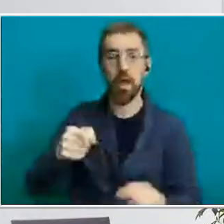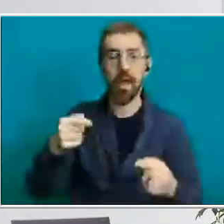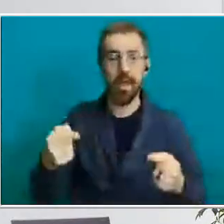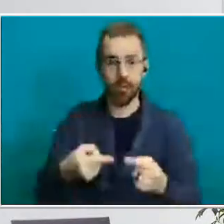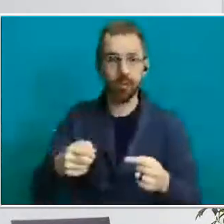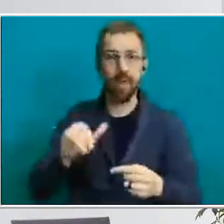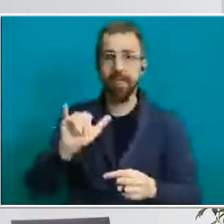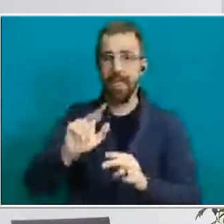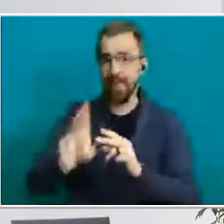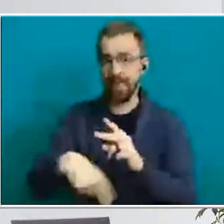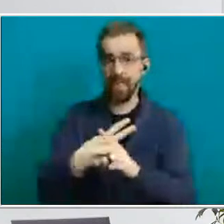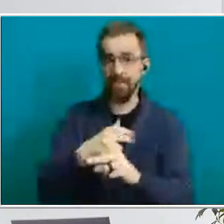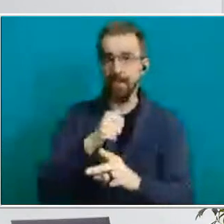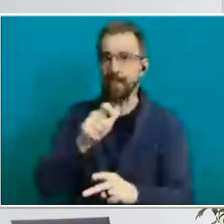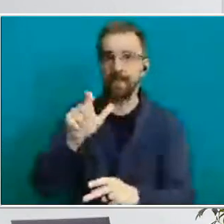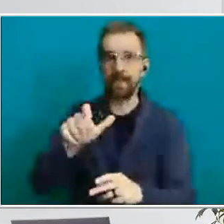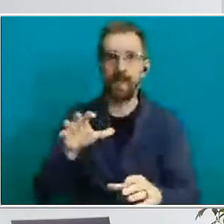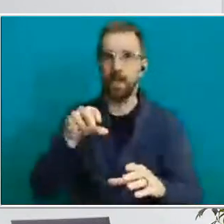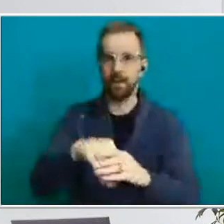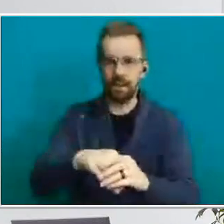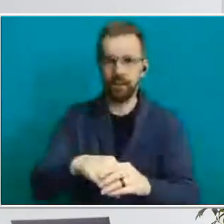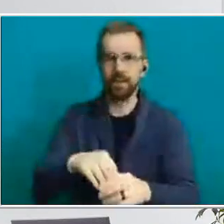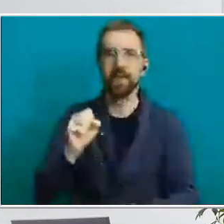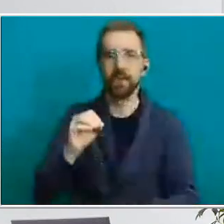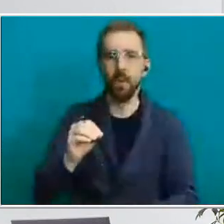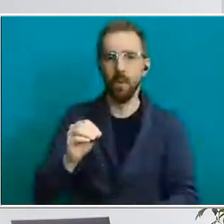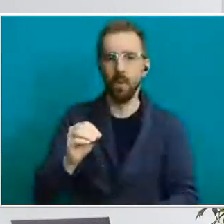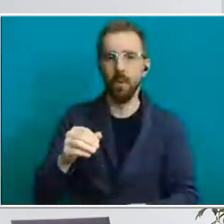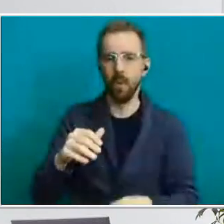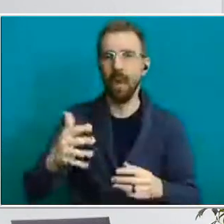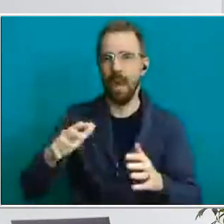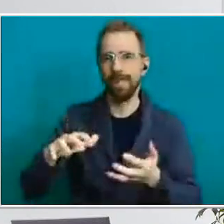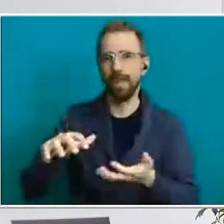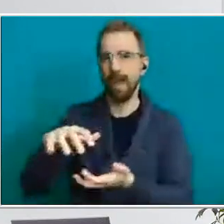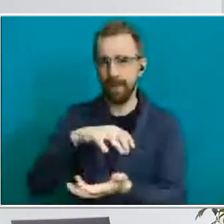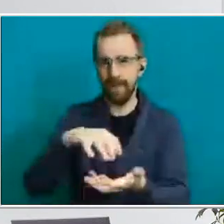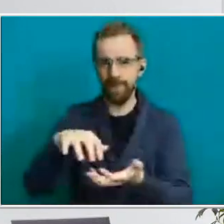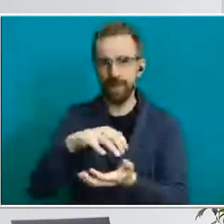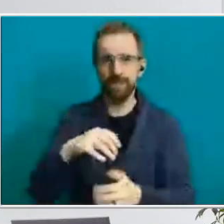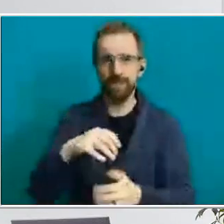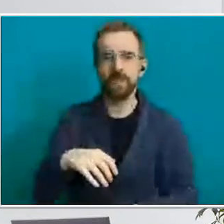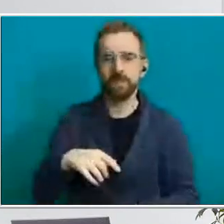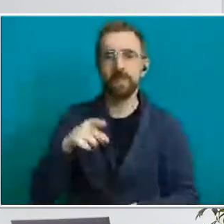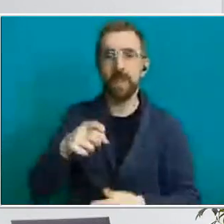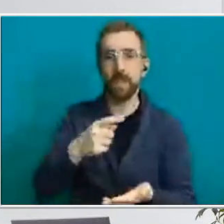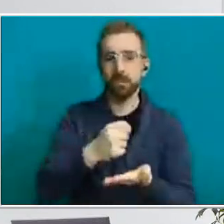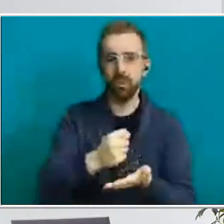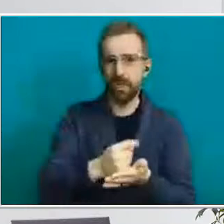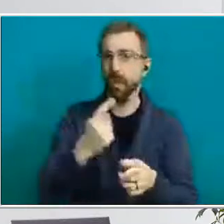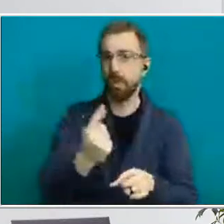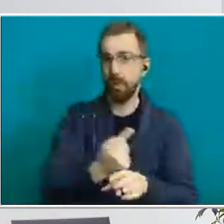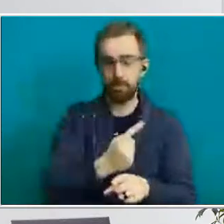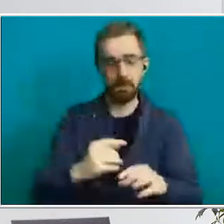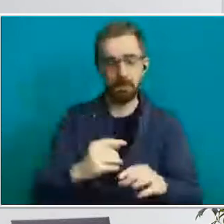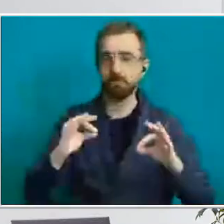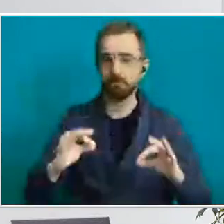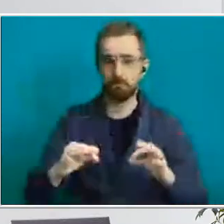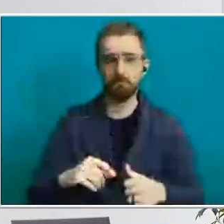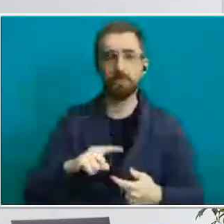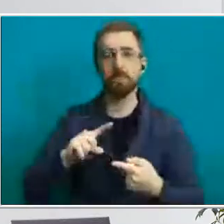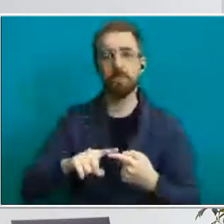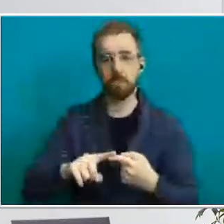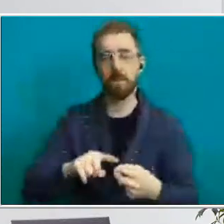that didn't need an intervention. So it was kind of a combination. One, they treated it very appropriately. Two, her injury was more